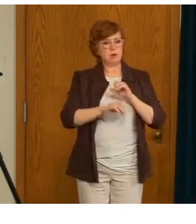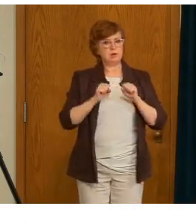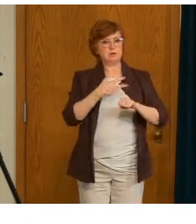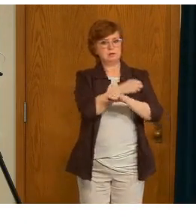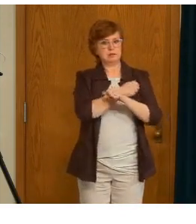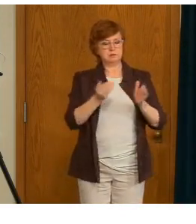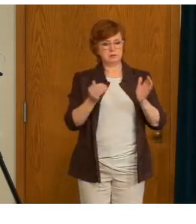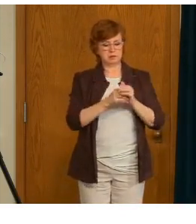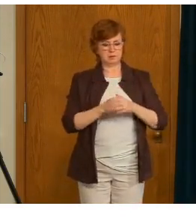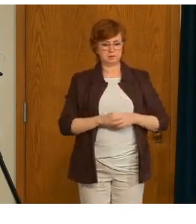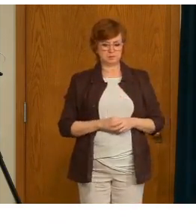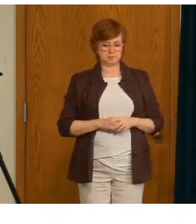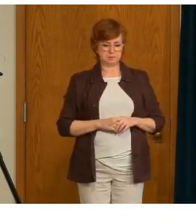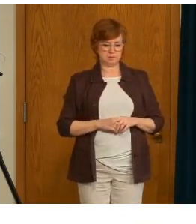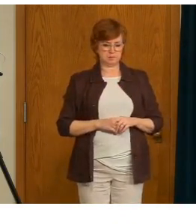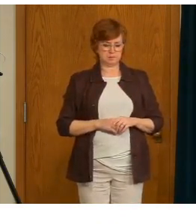anybody